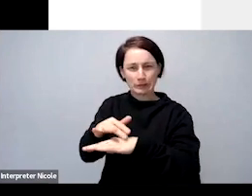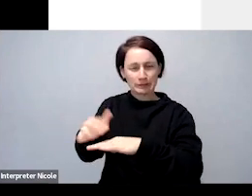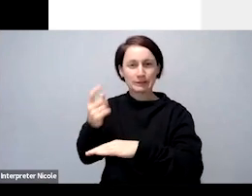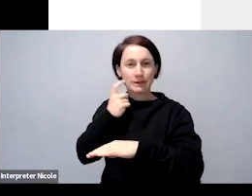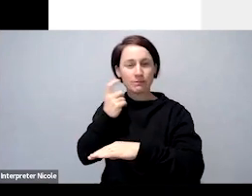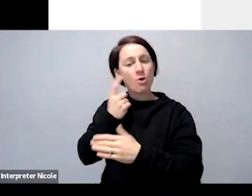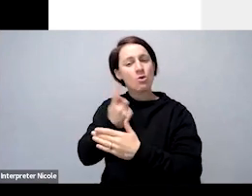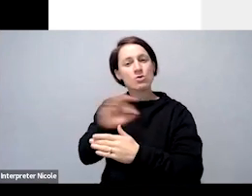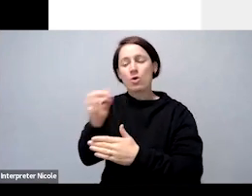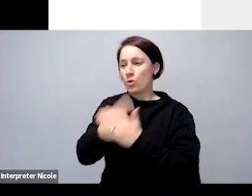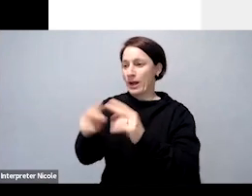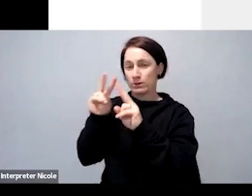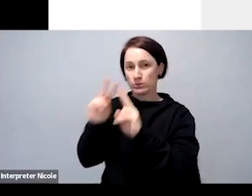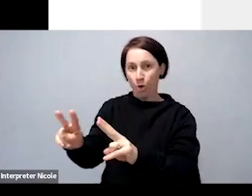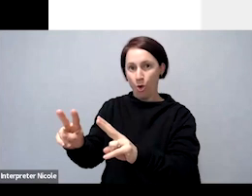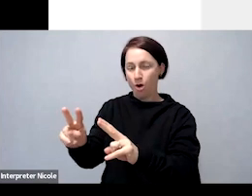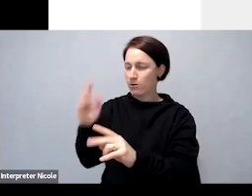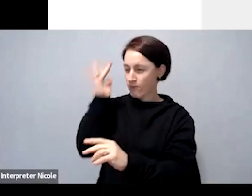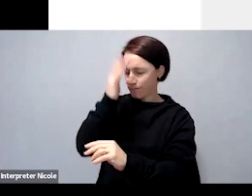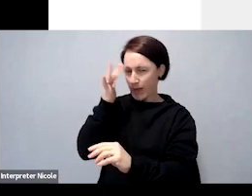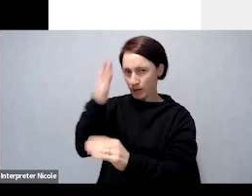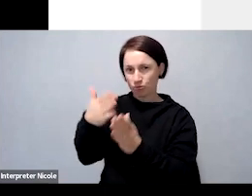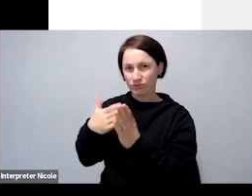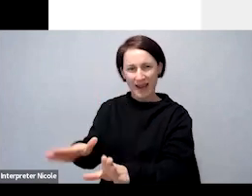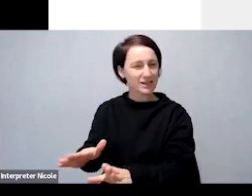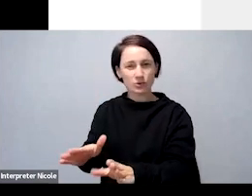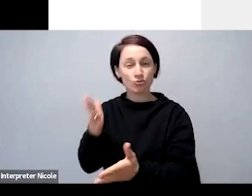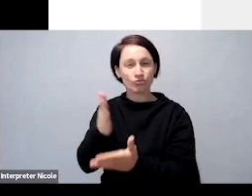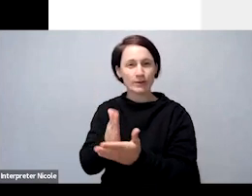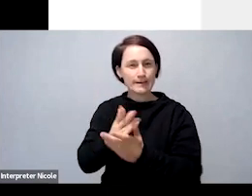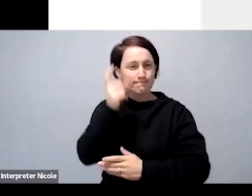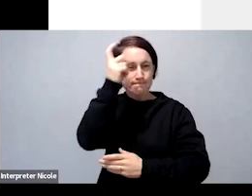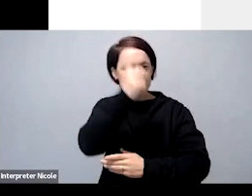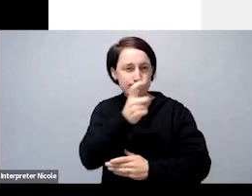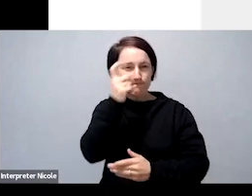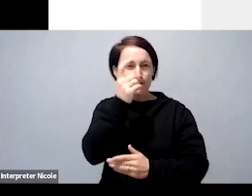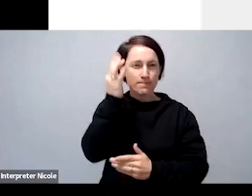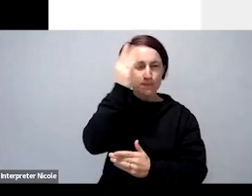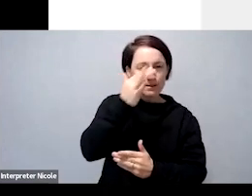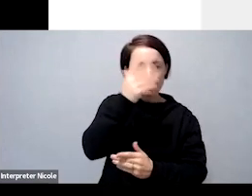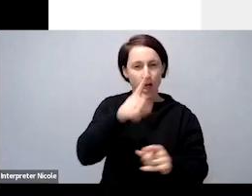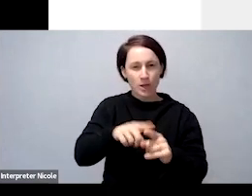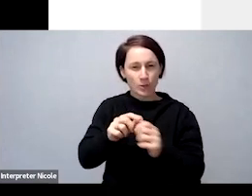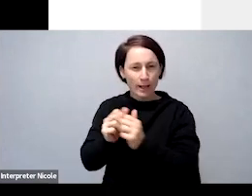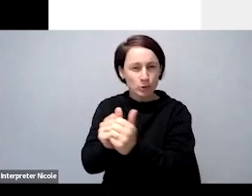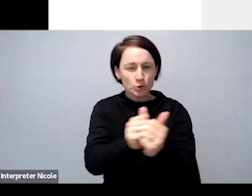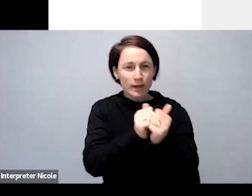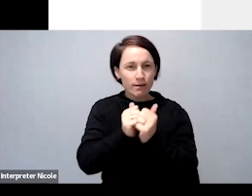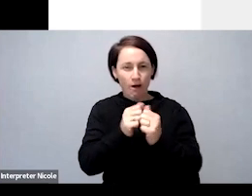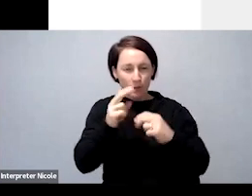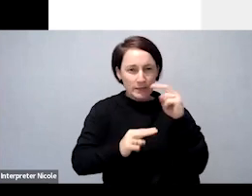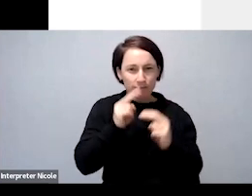observing, reflecting, and acting. It's a combination of inquiring, synthesizing, and co-producing tools together. And